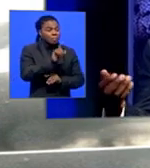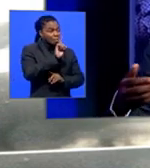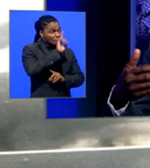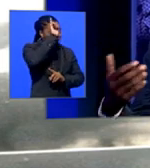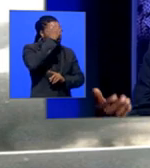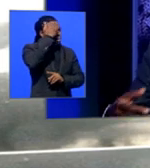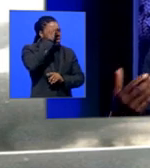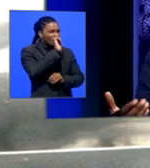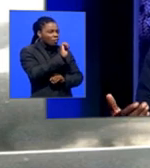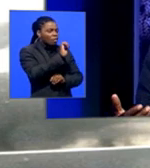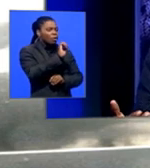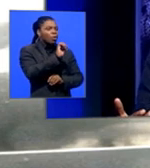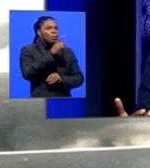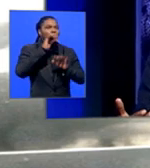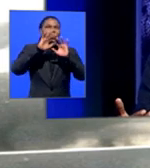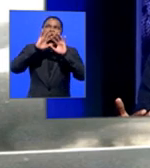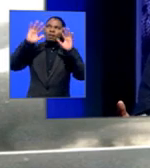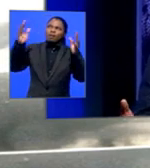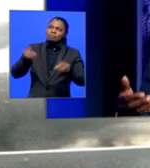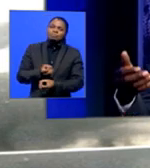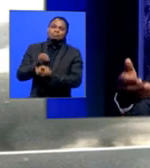is now going to be part of the memory of the world.